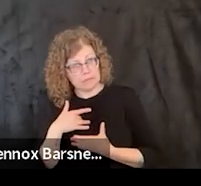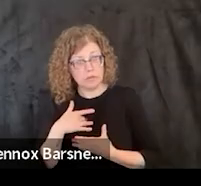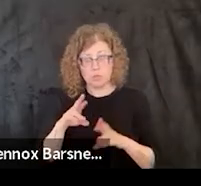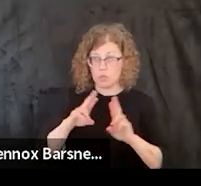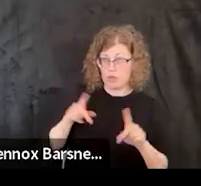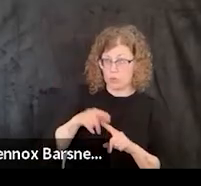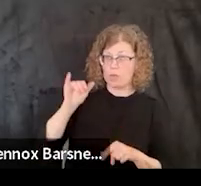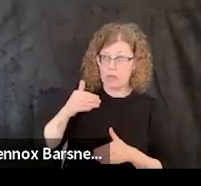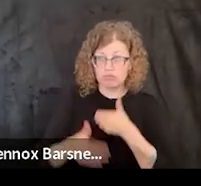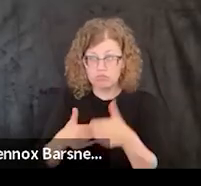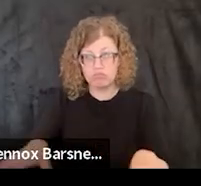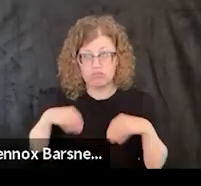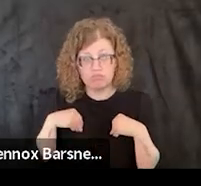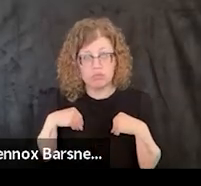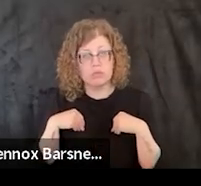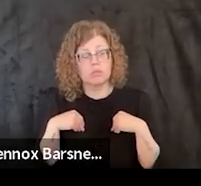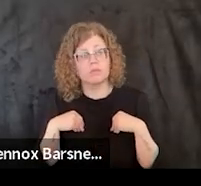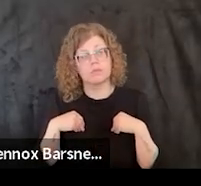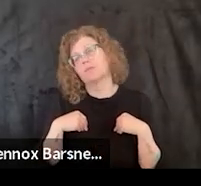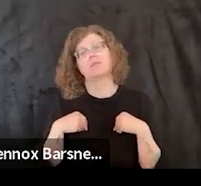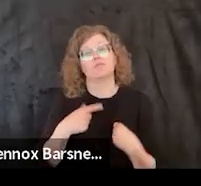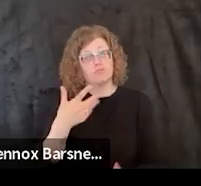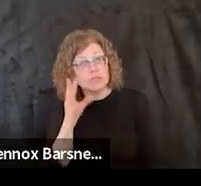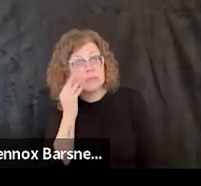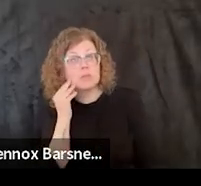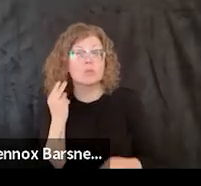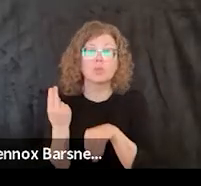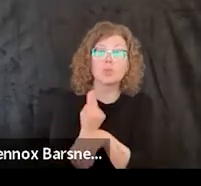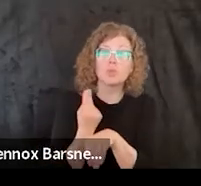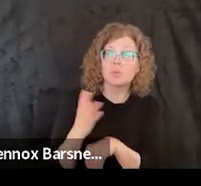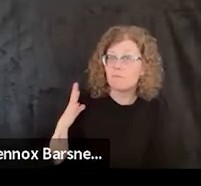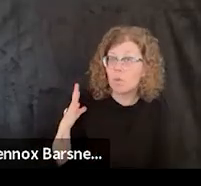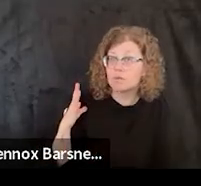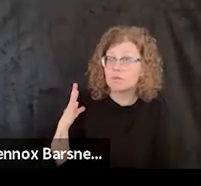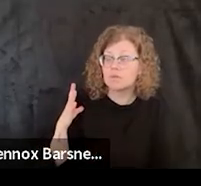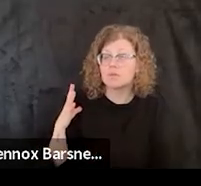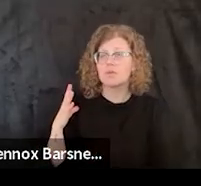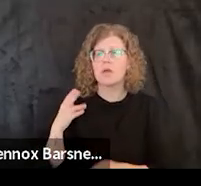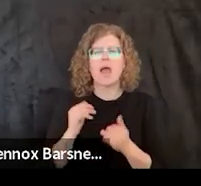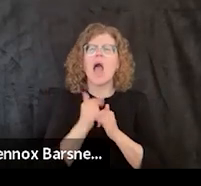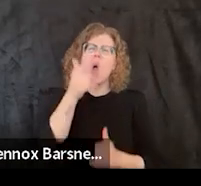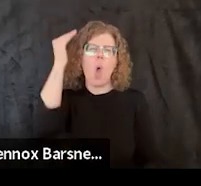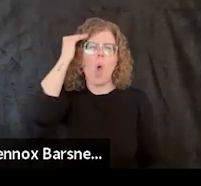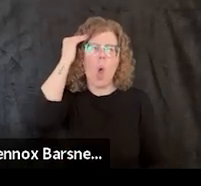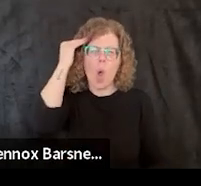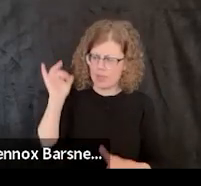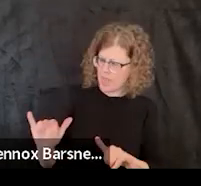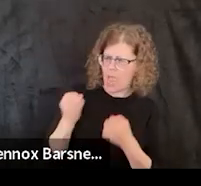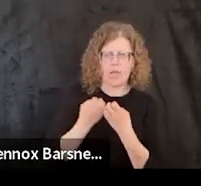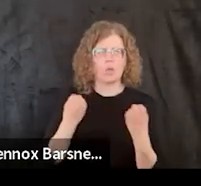ever used it before? How do you know it's the correct or best suited equipment to meet your project